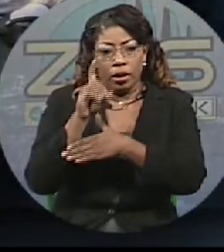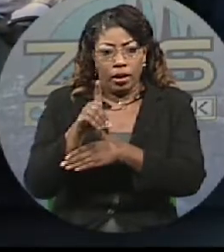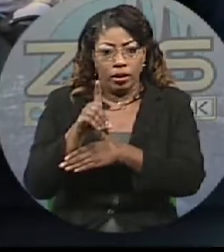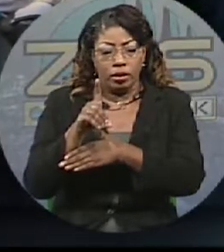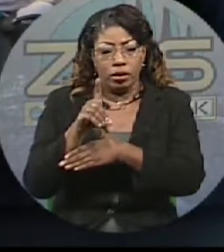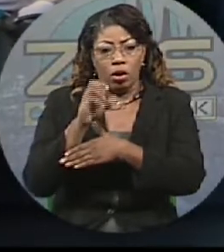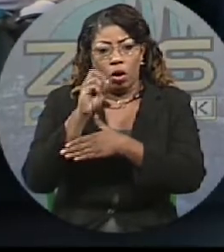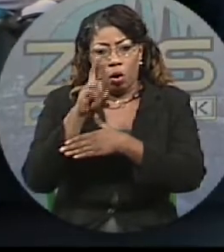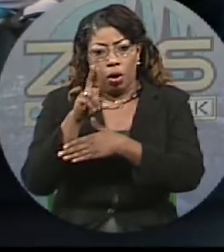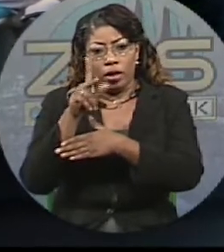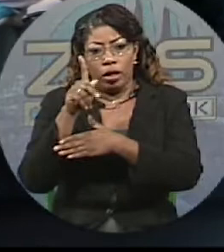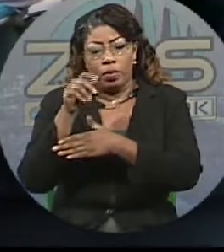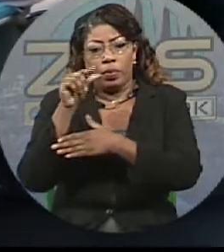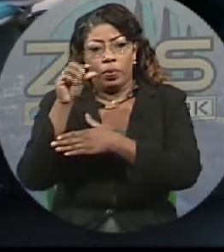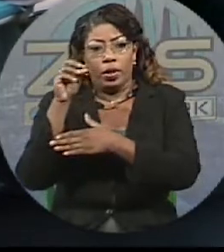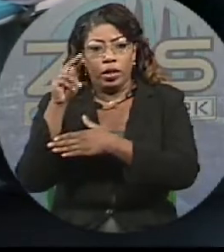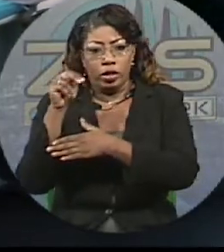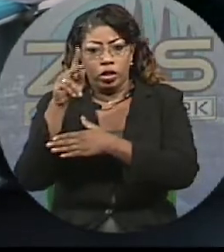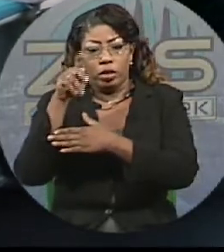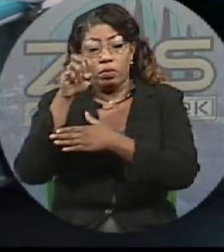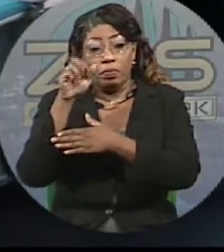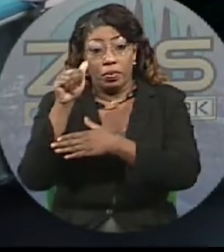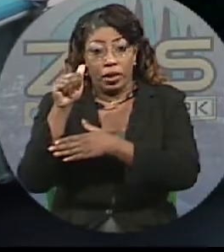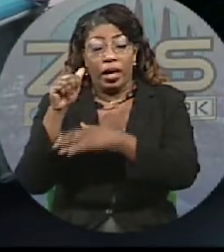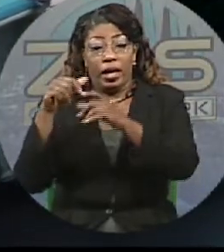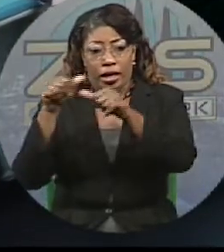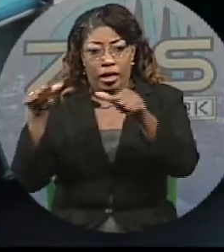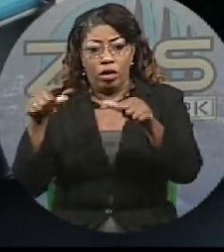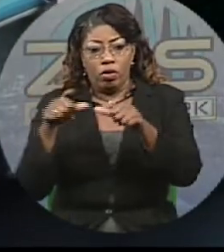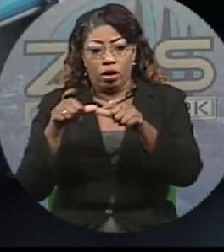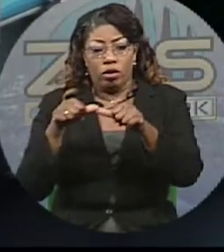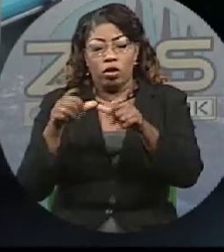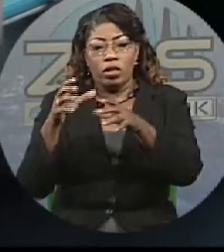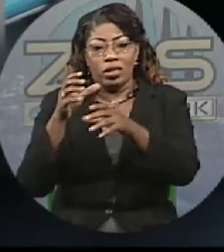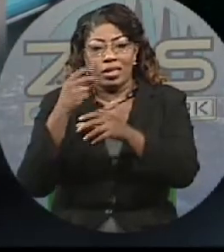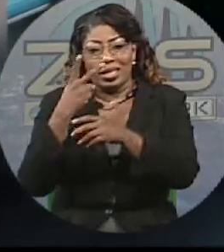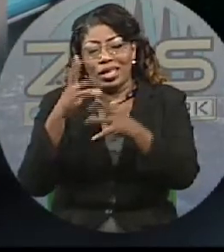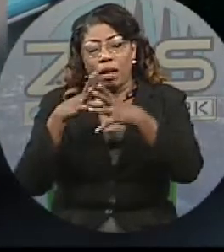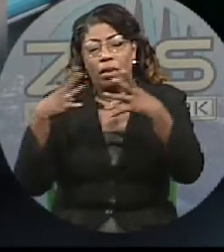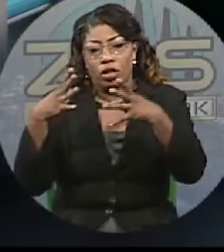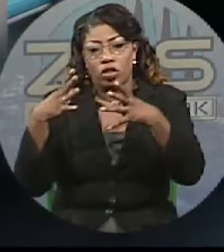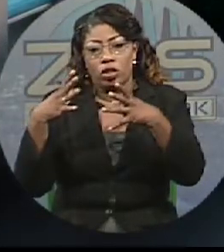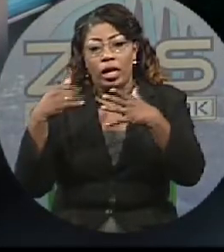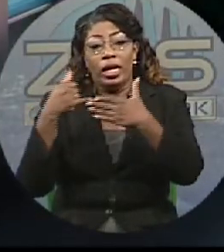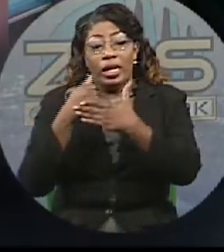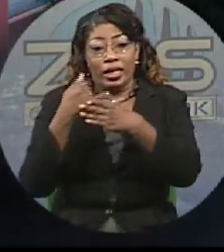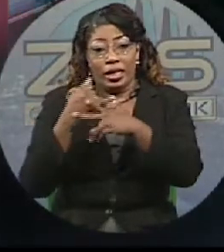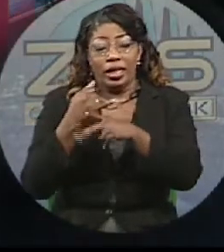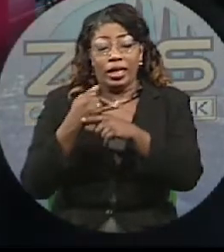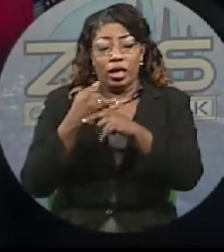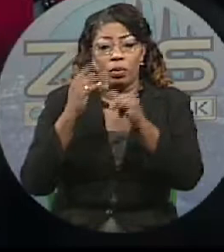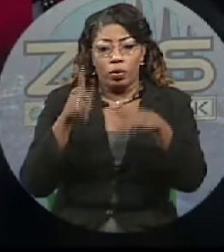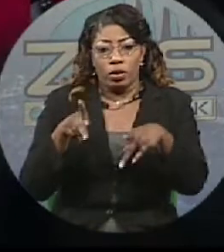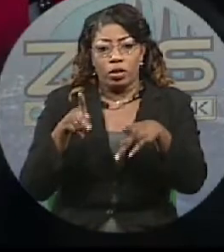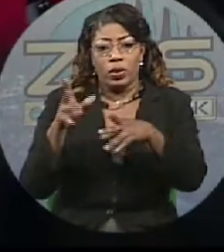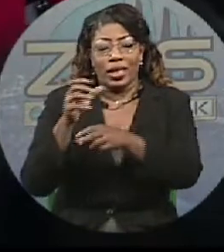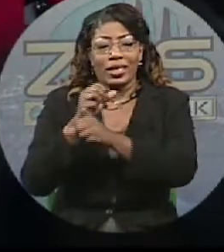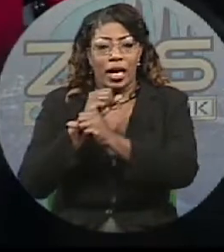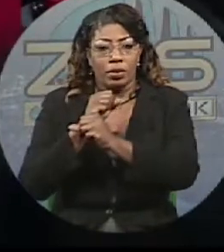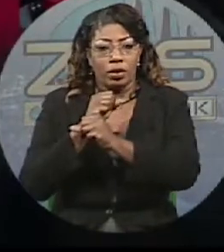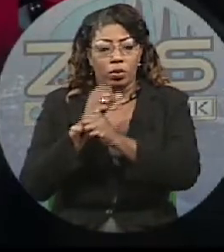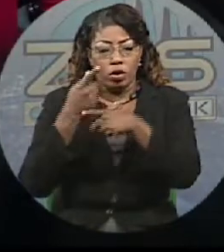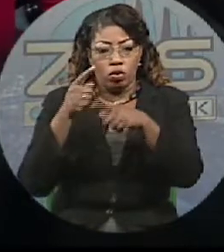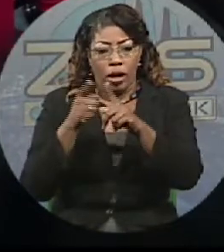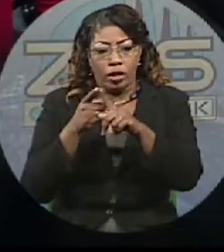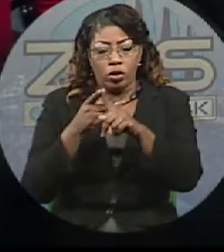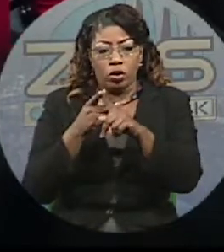to focus on at least see how many of those illegal persons we can capture. And in addition to that, we are